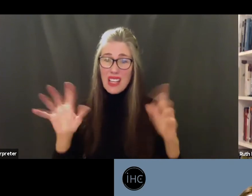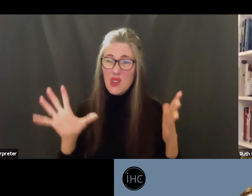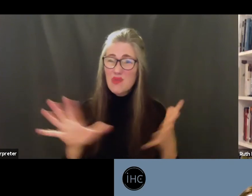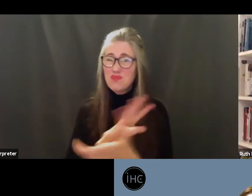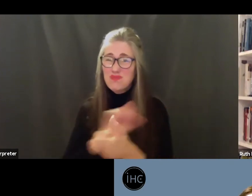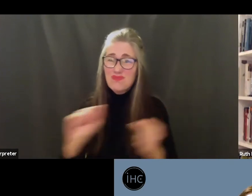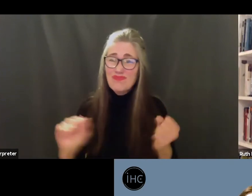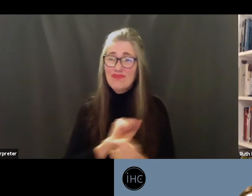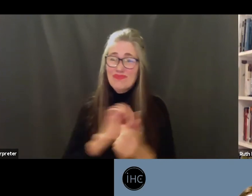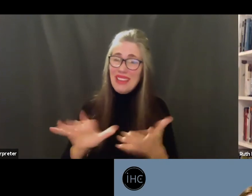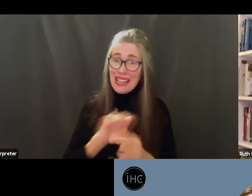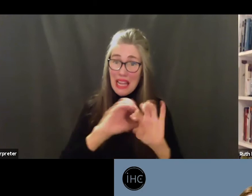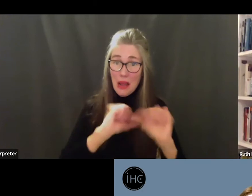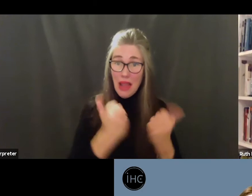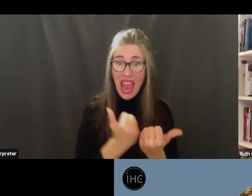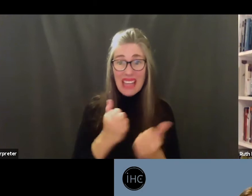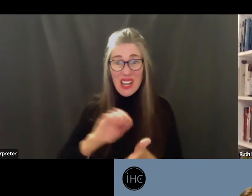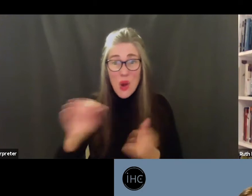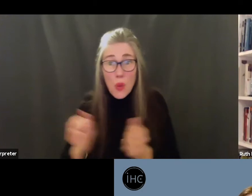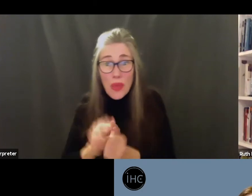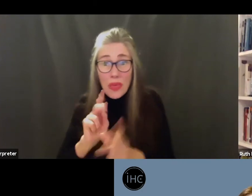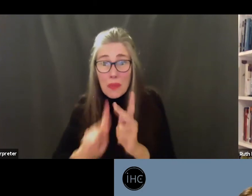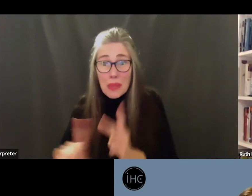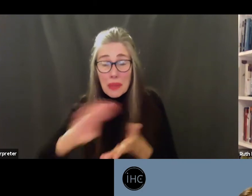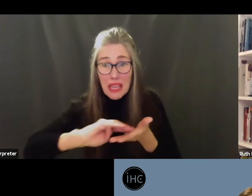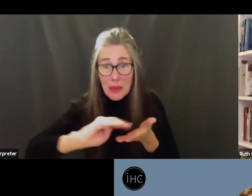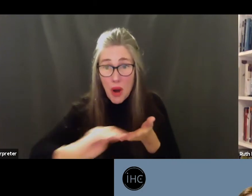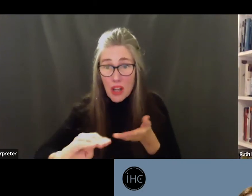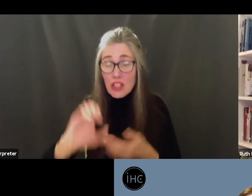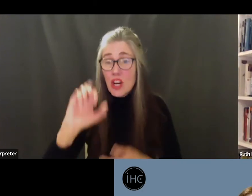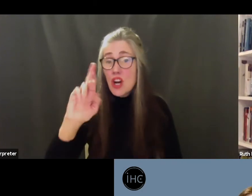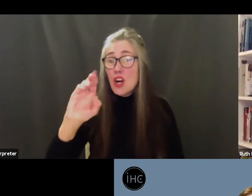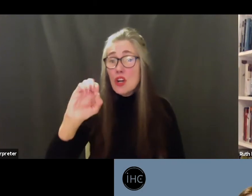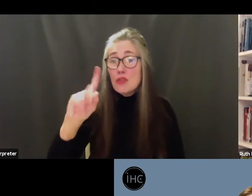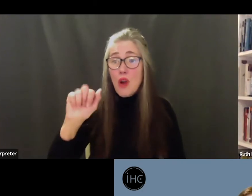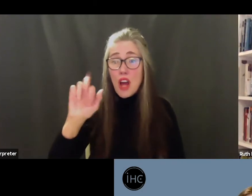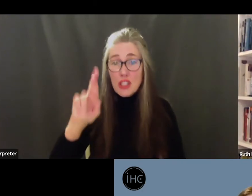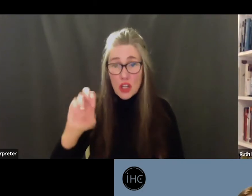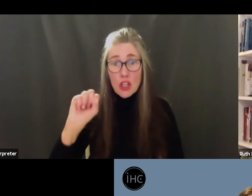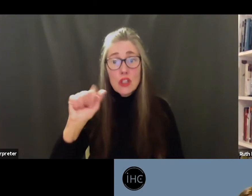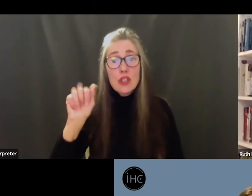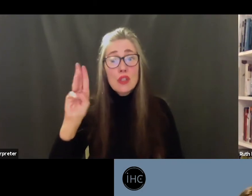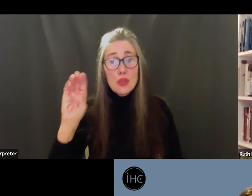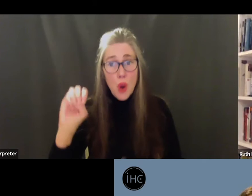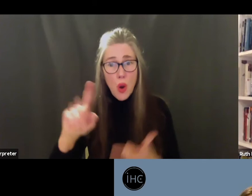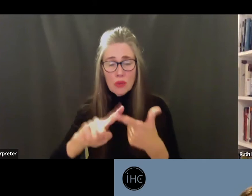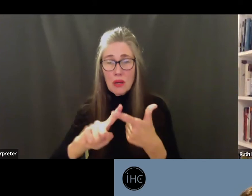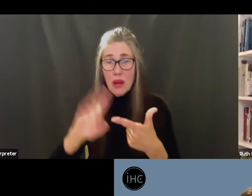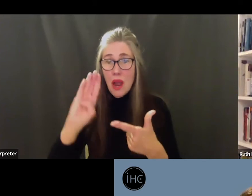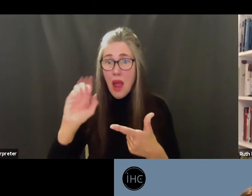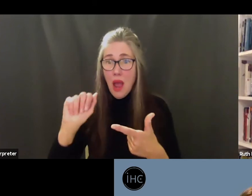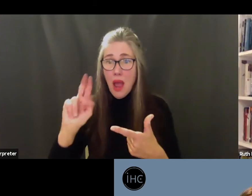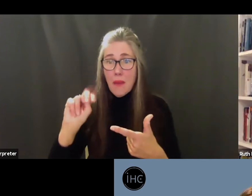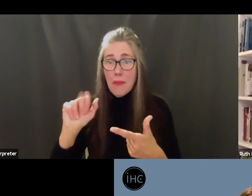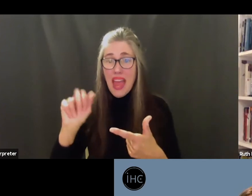scary people, from Roger Stone to Bannon to Flynn. And the reason you pardon people is to, free them up